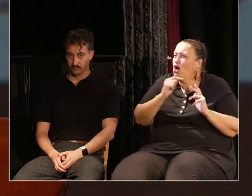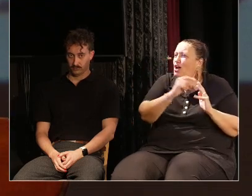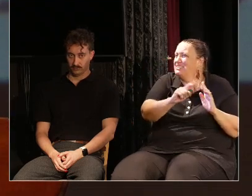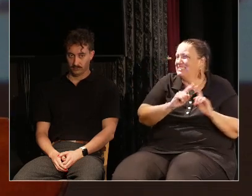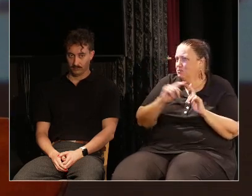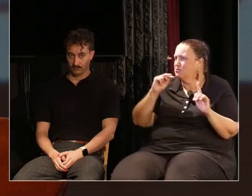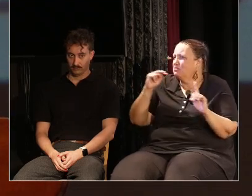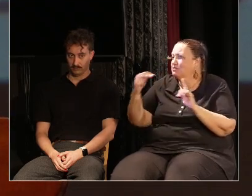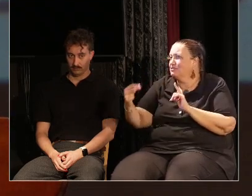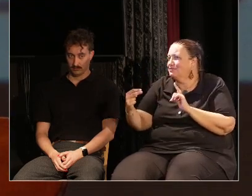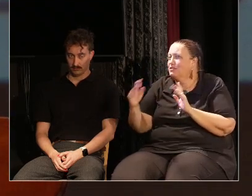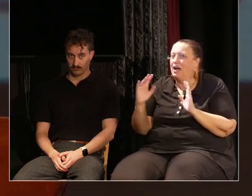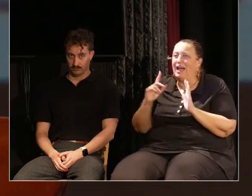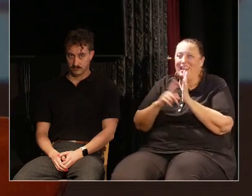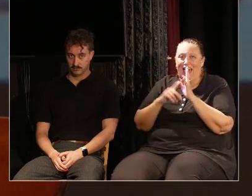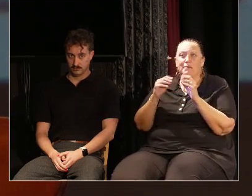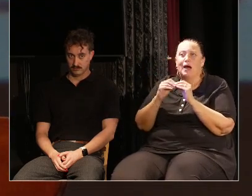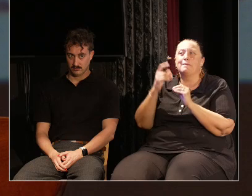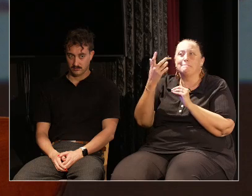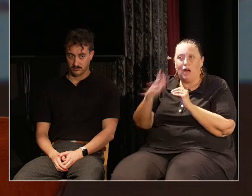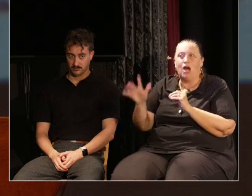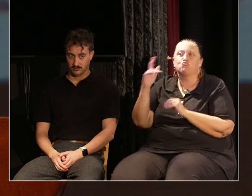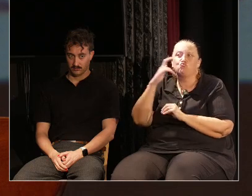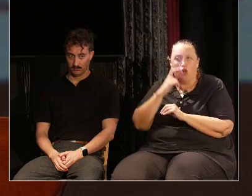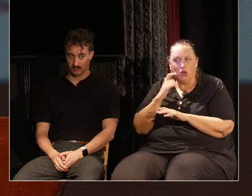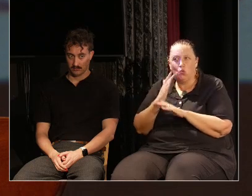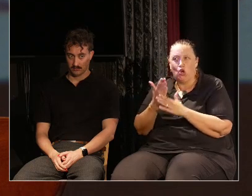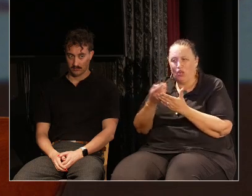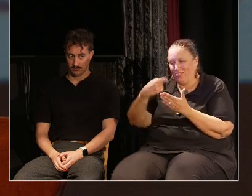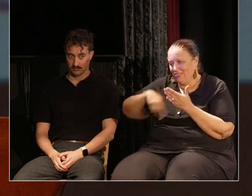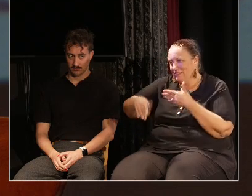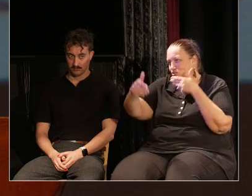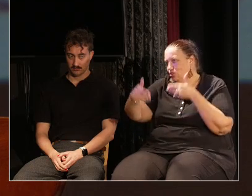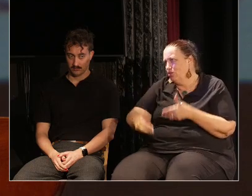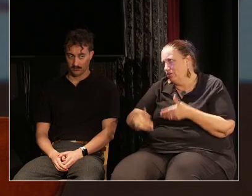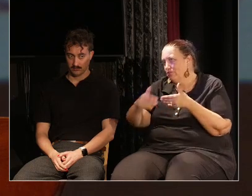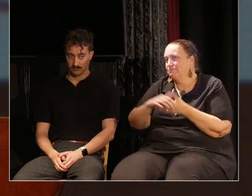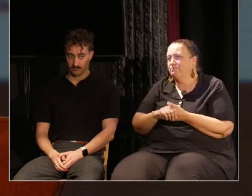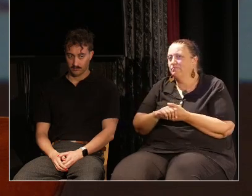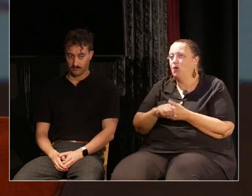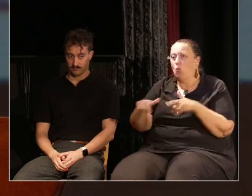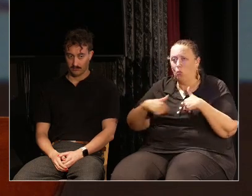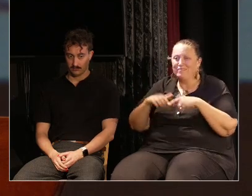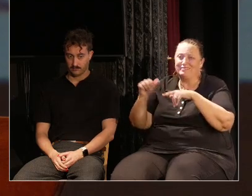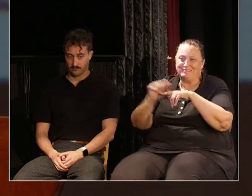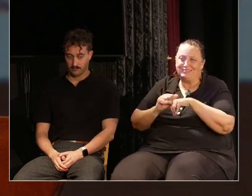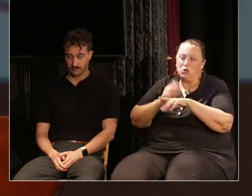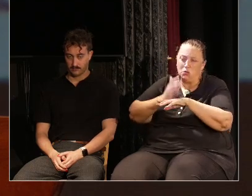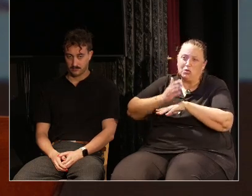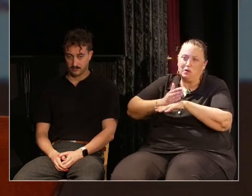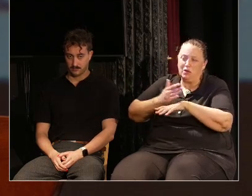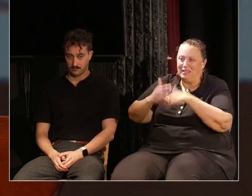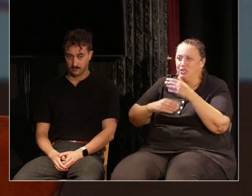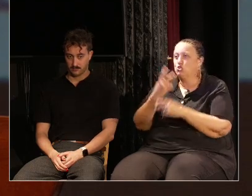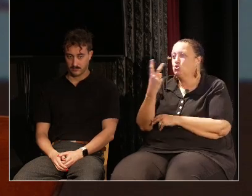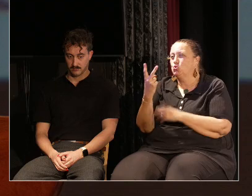on the panel tonight, this is something that Labor has tried to work on in this term of Parliament. And as we've done that work, there are two things that we